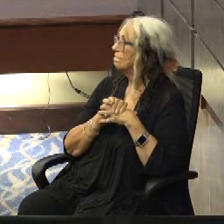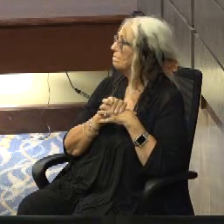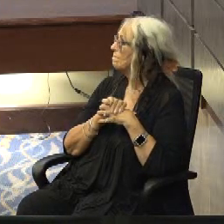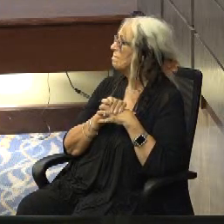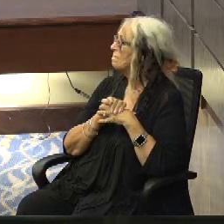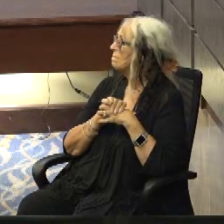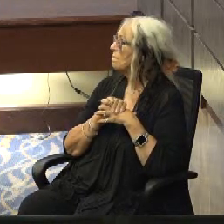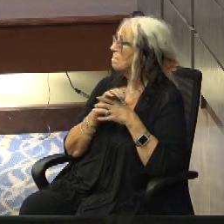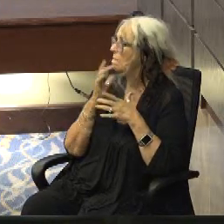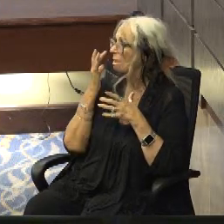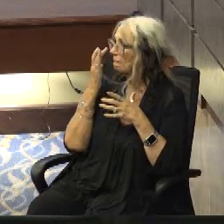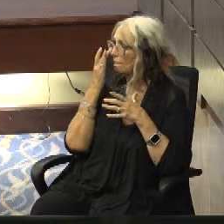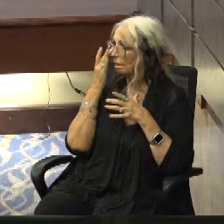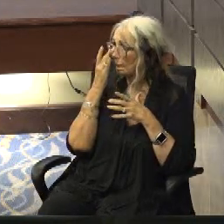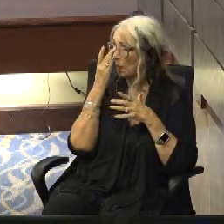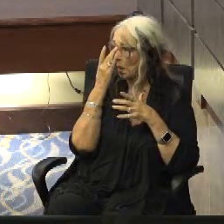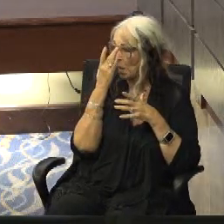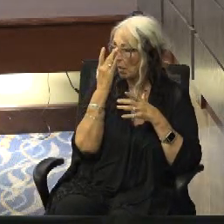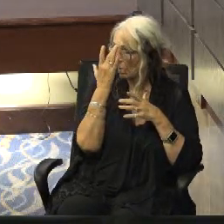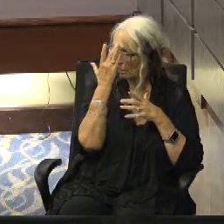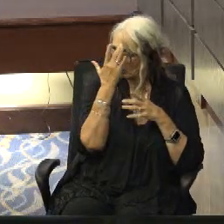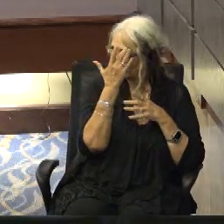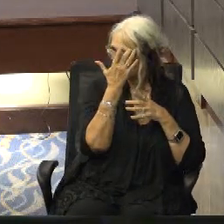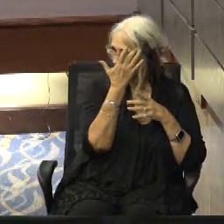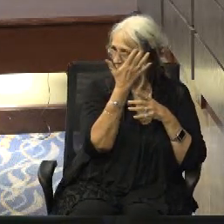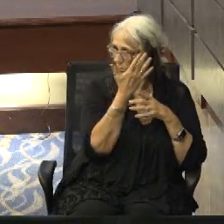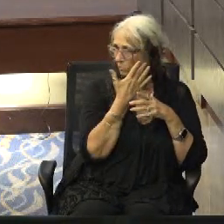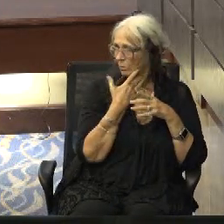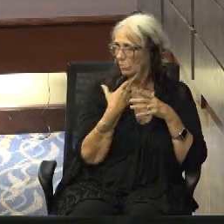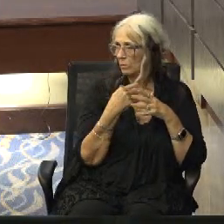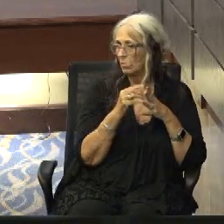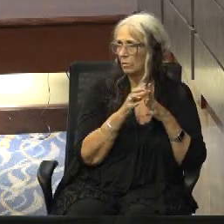Said by Councilwoman Rodriguez, really excited to see